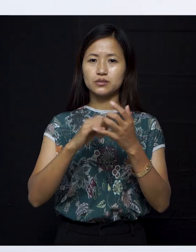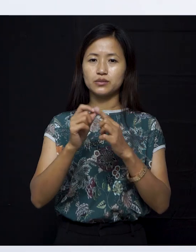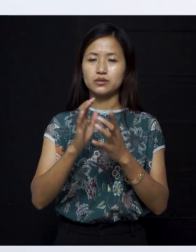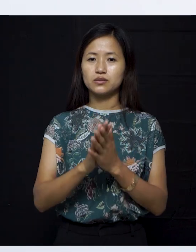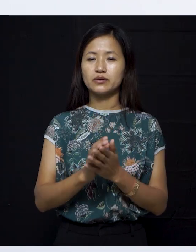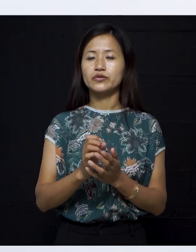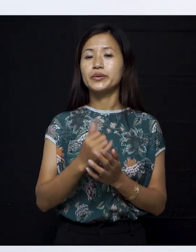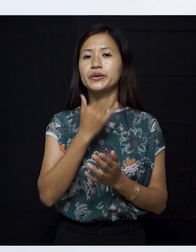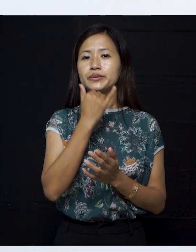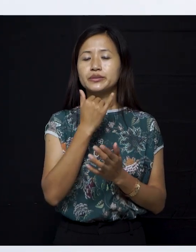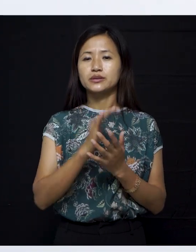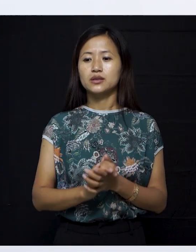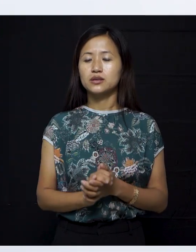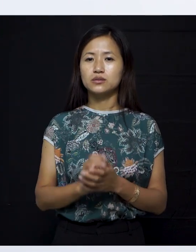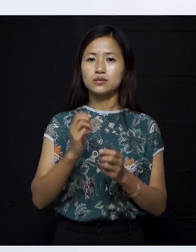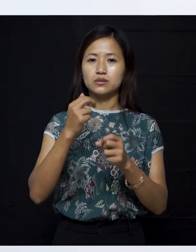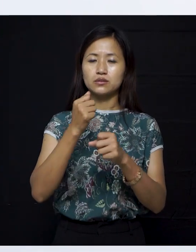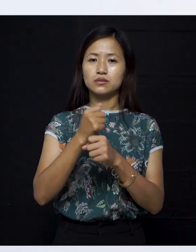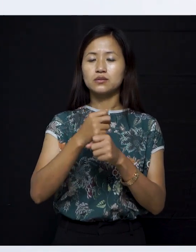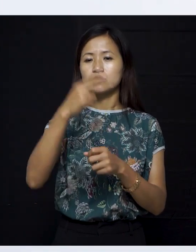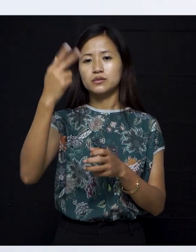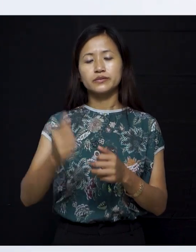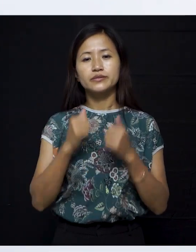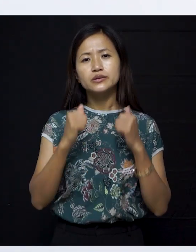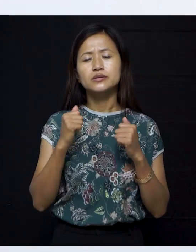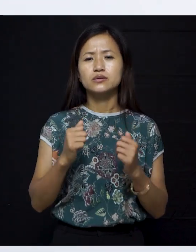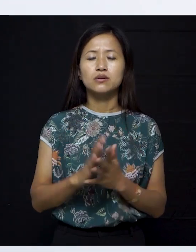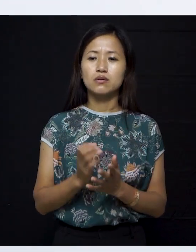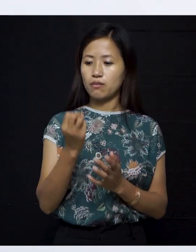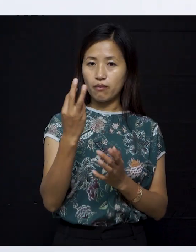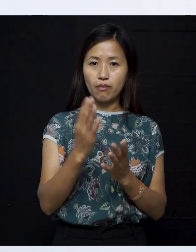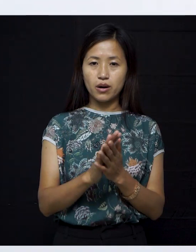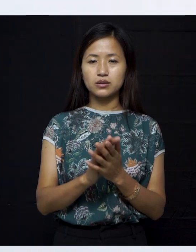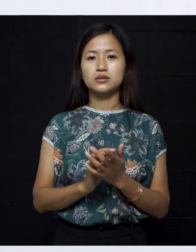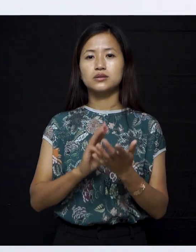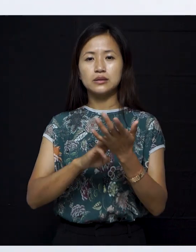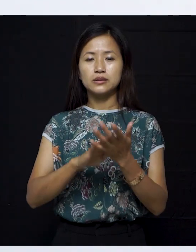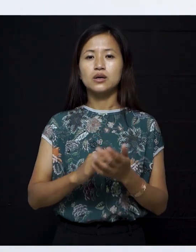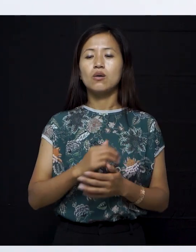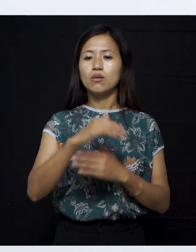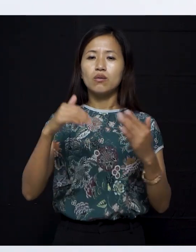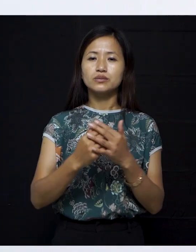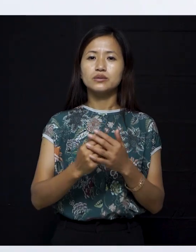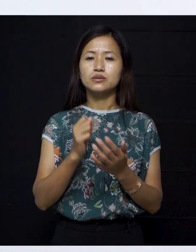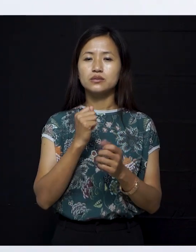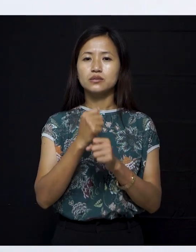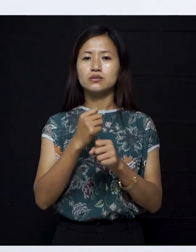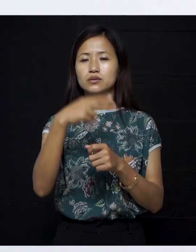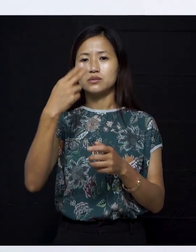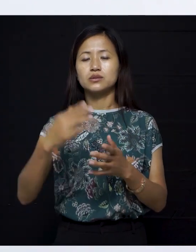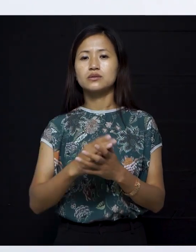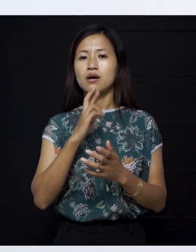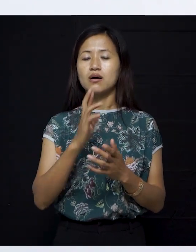make a mistake in your grammar, it's very difficult to score mark, because almost all grammar answers